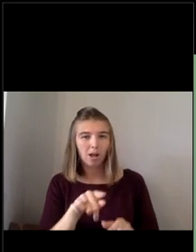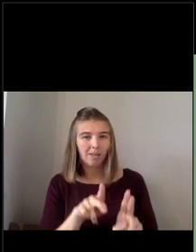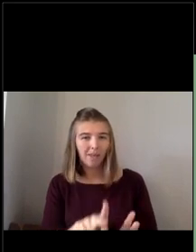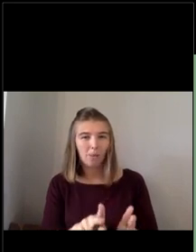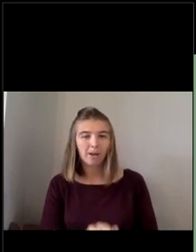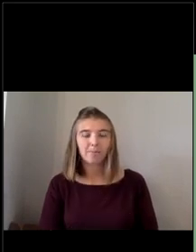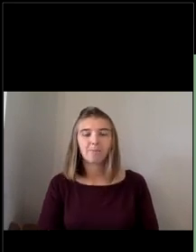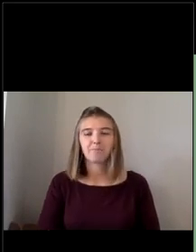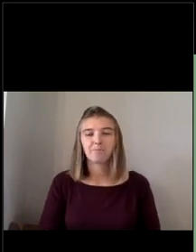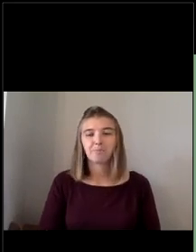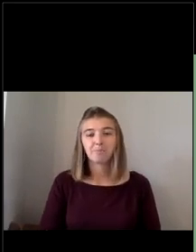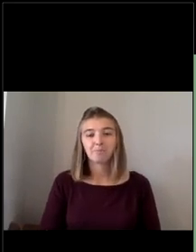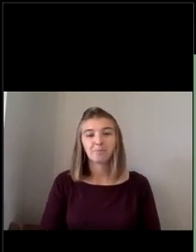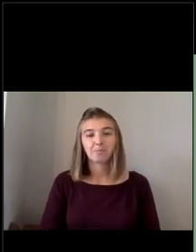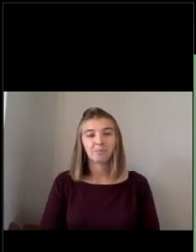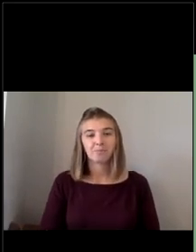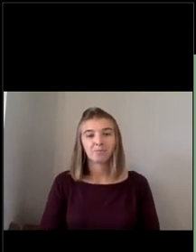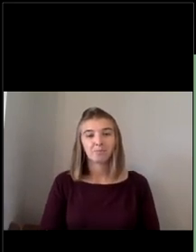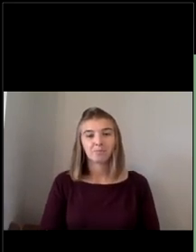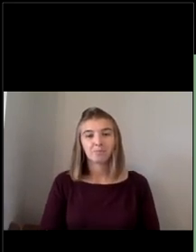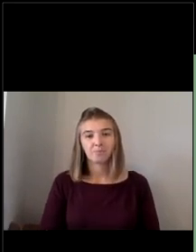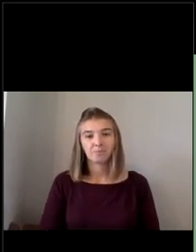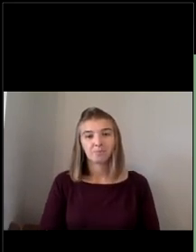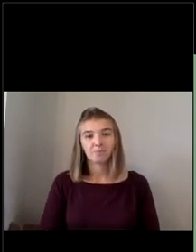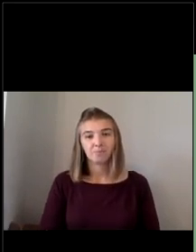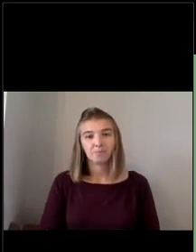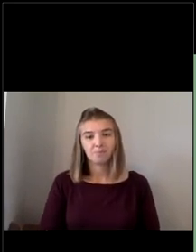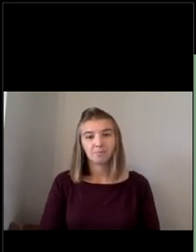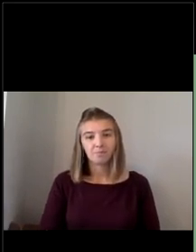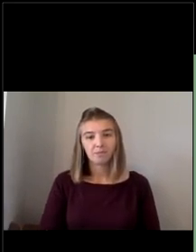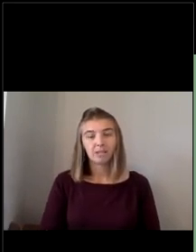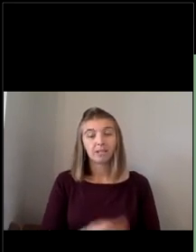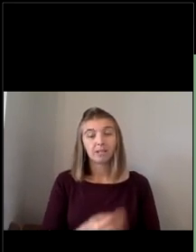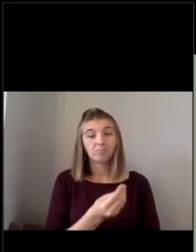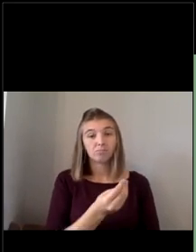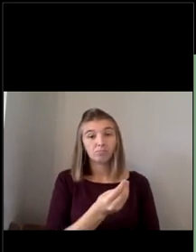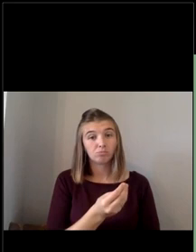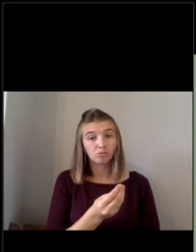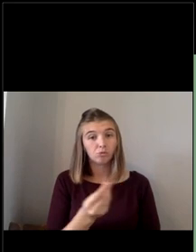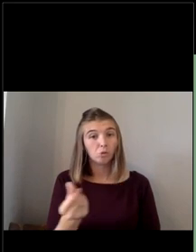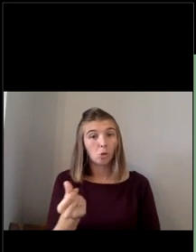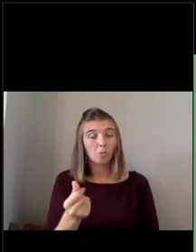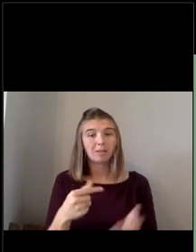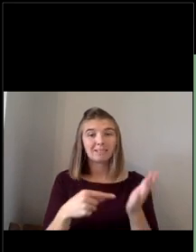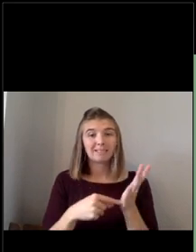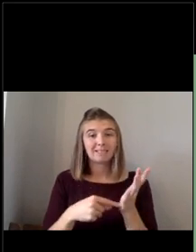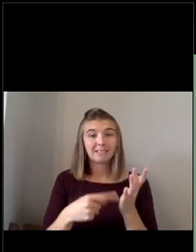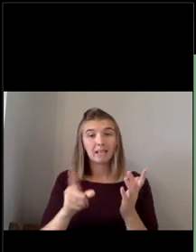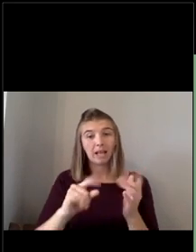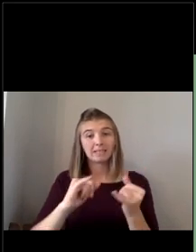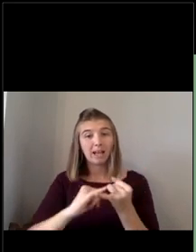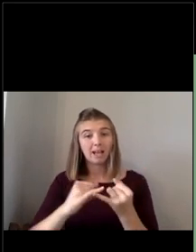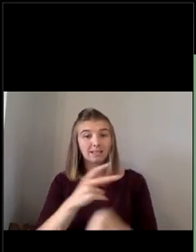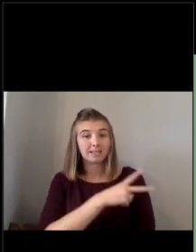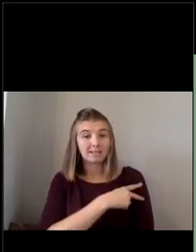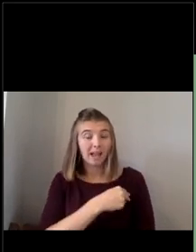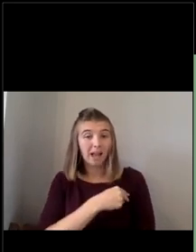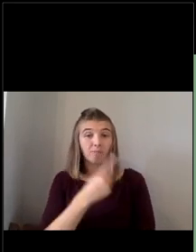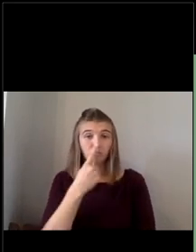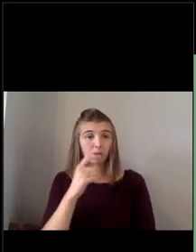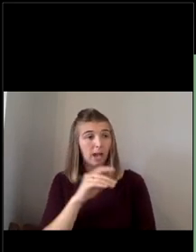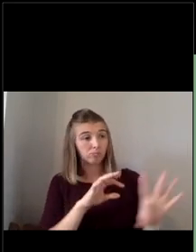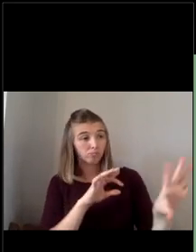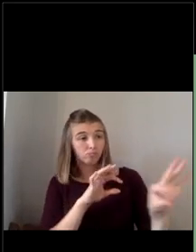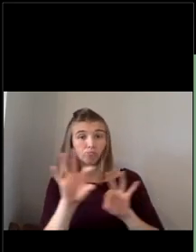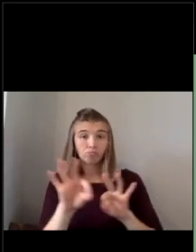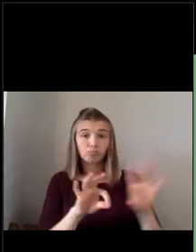GNS contracts can be invited to sit on these research groups. Some of them may not be directly involved in research, but they supervise final year